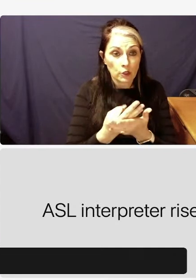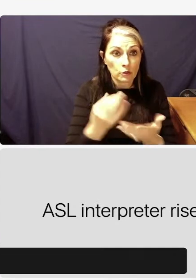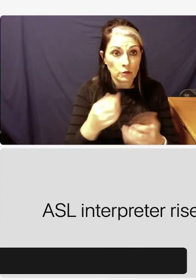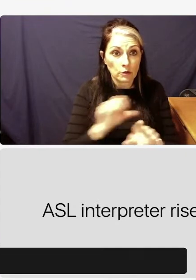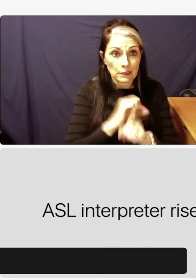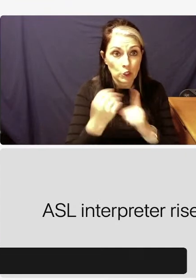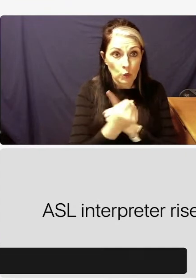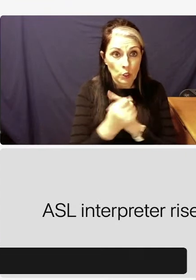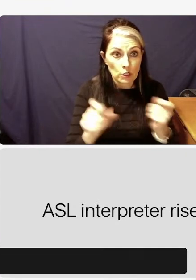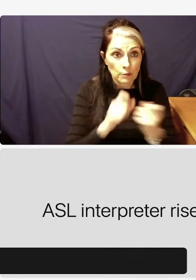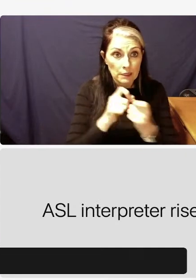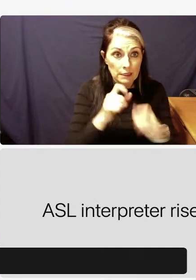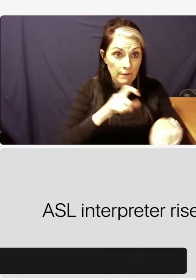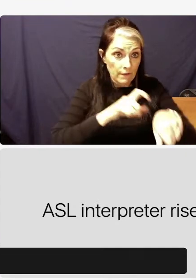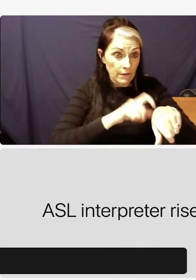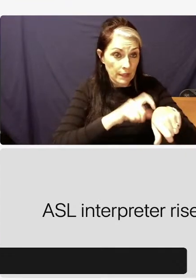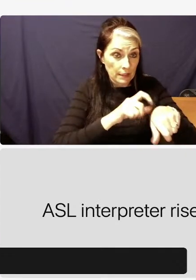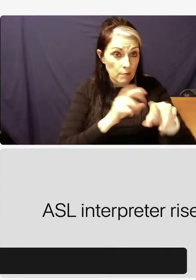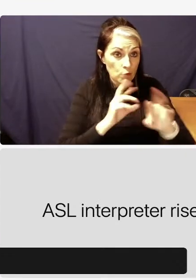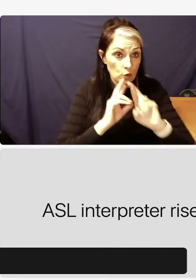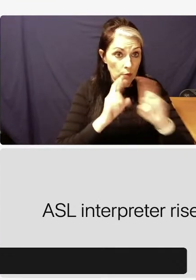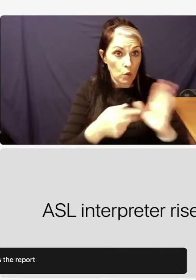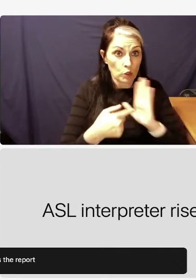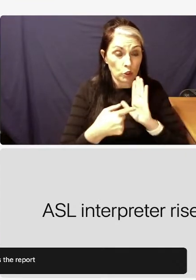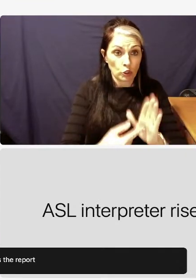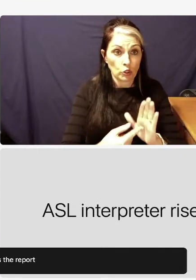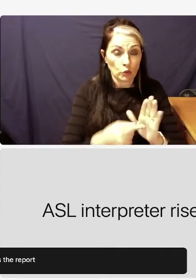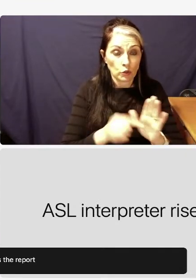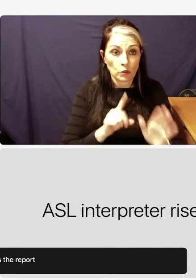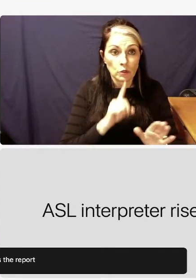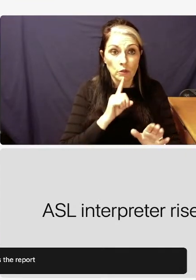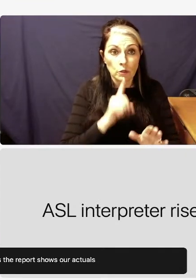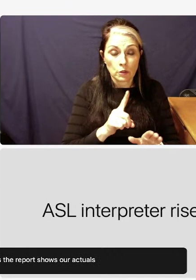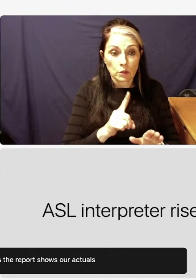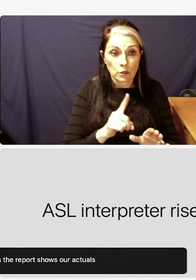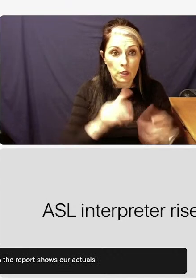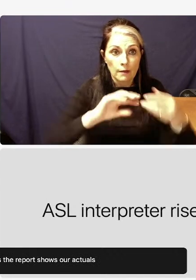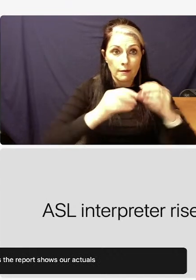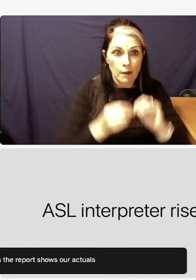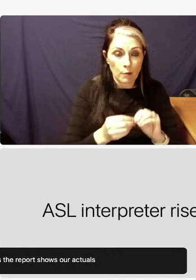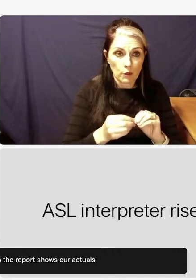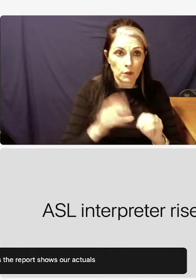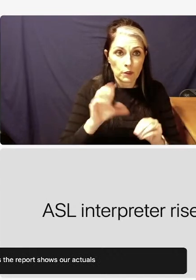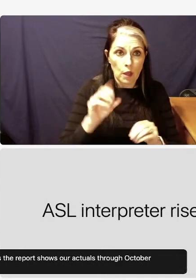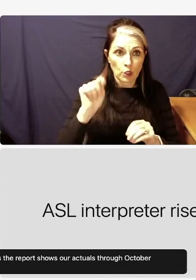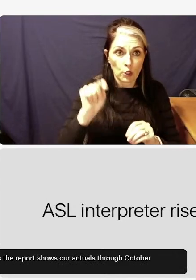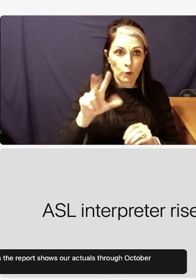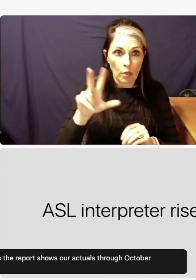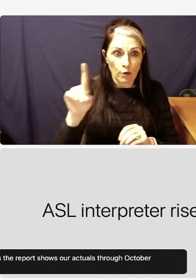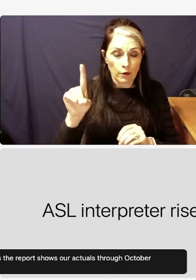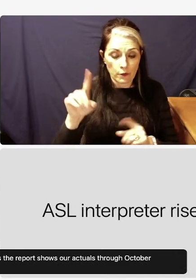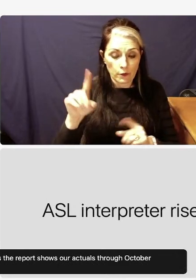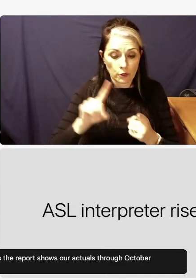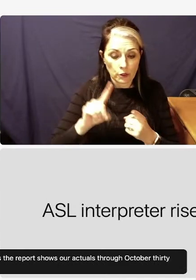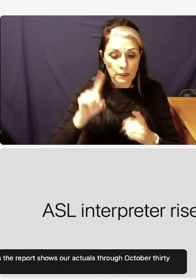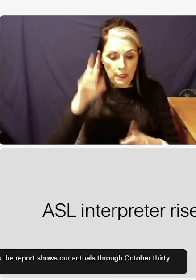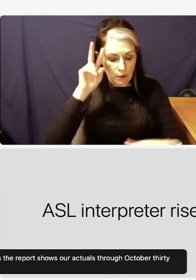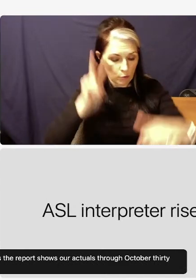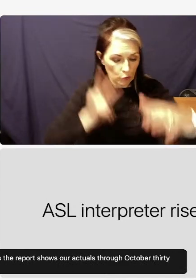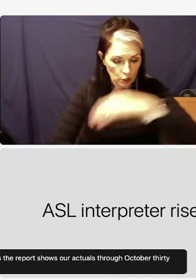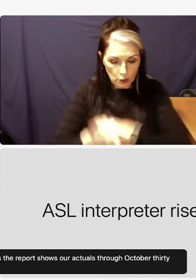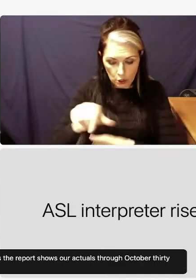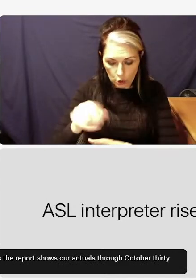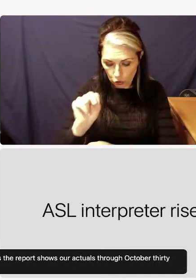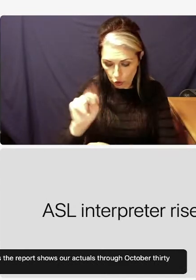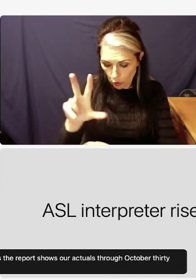time so this is the report shows our actuals through october 31st and our projections through june 30th it